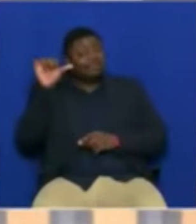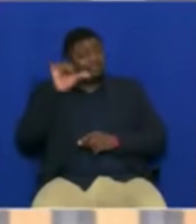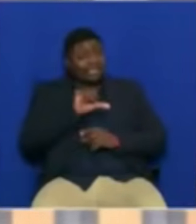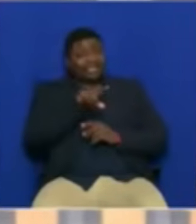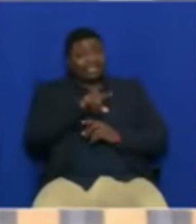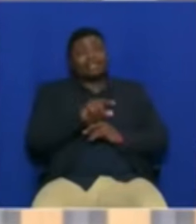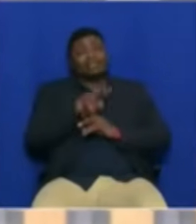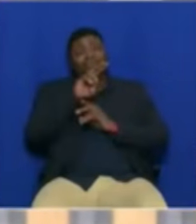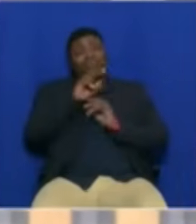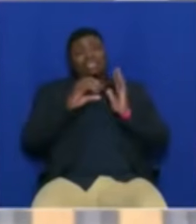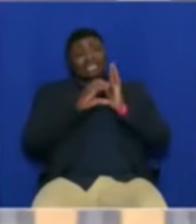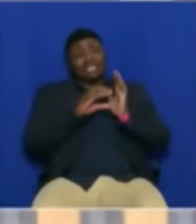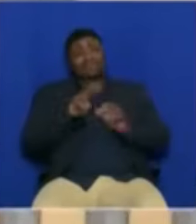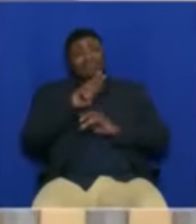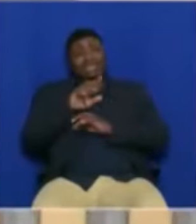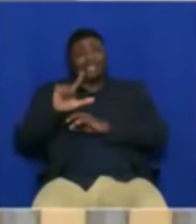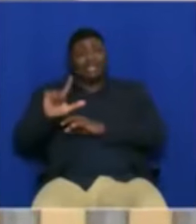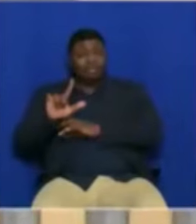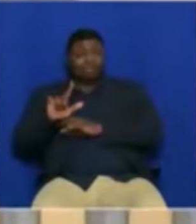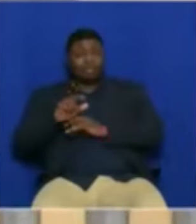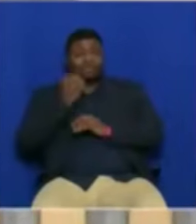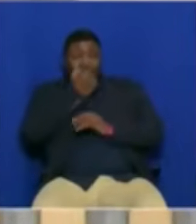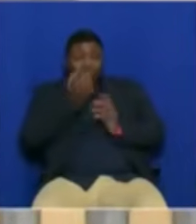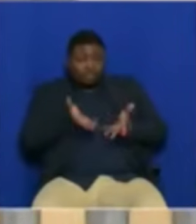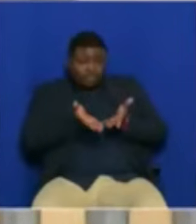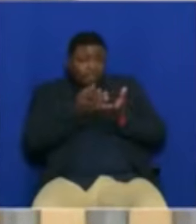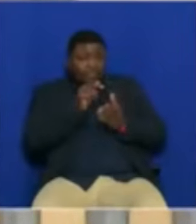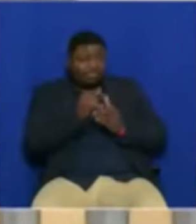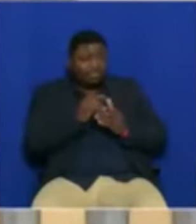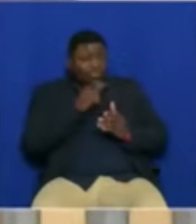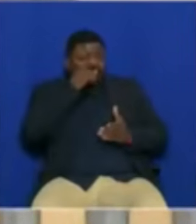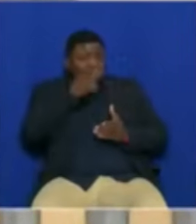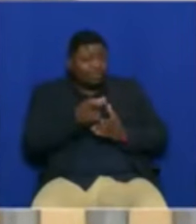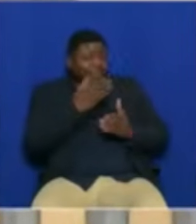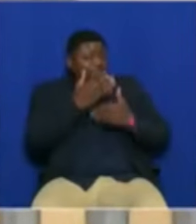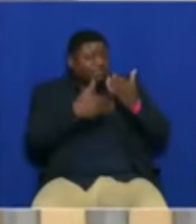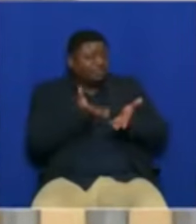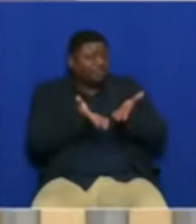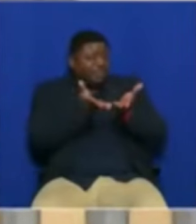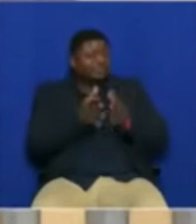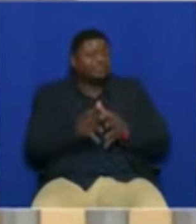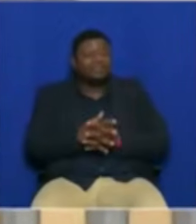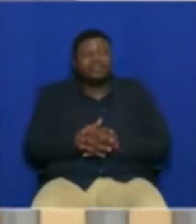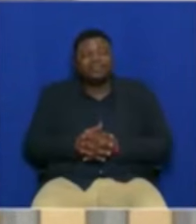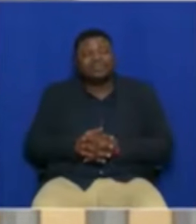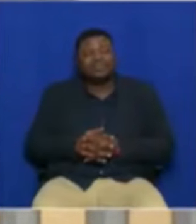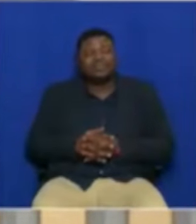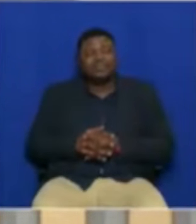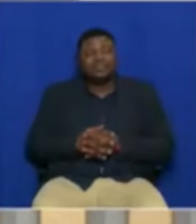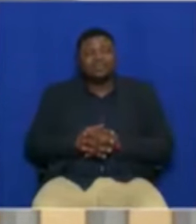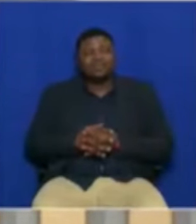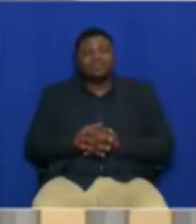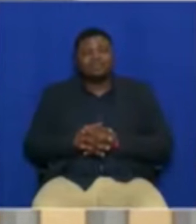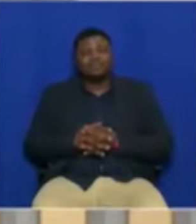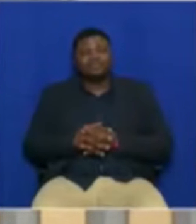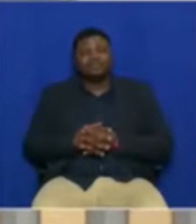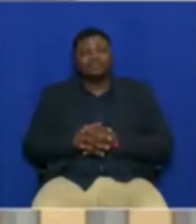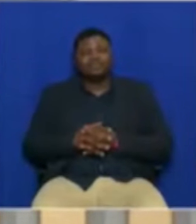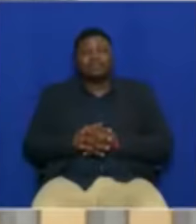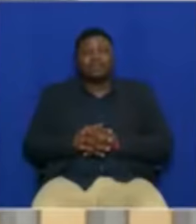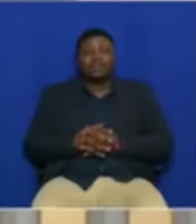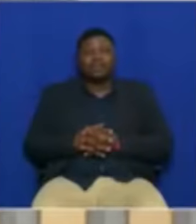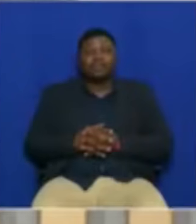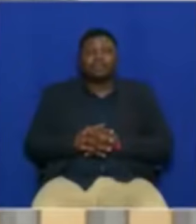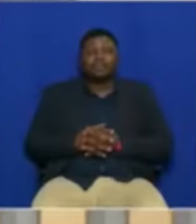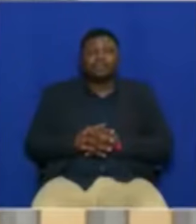your comment. And as Commissioner, as Chair, has pointed out, the importance of the Section